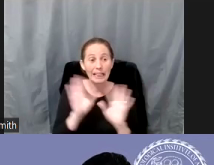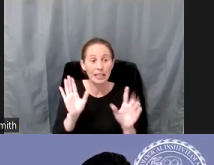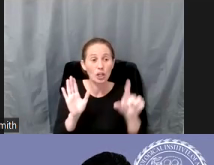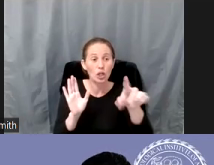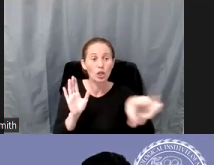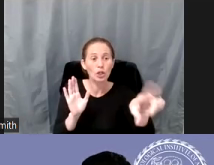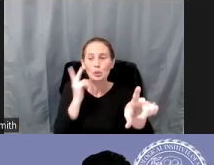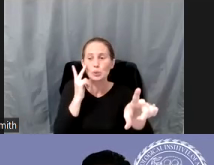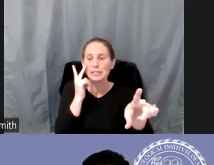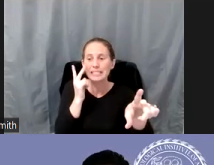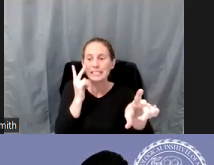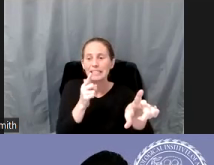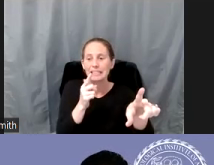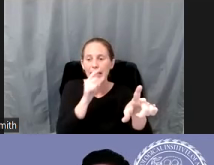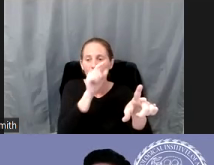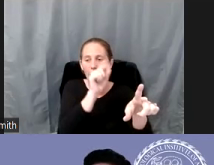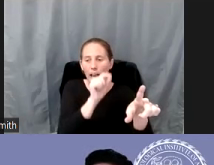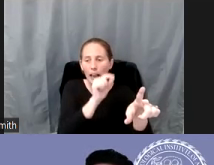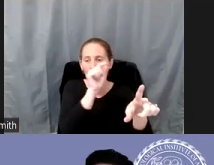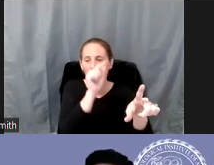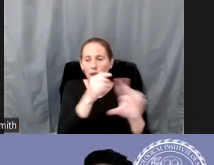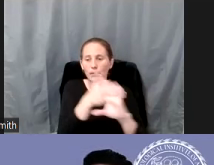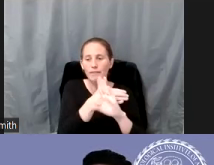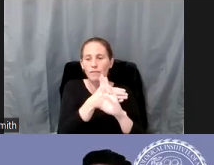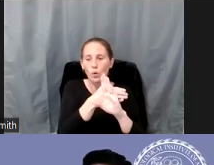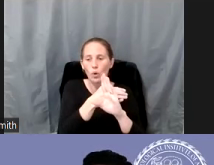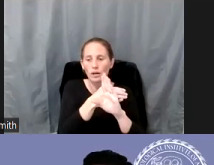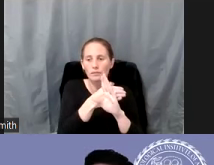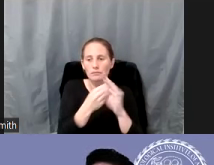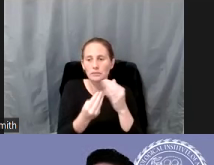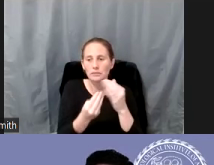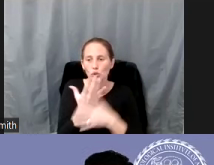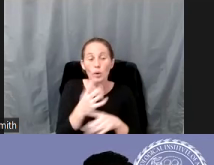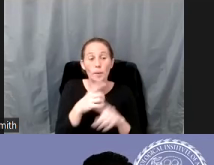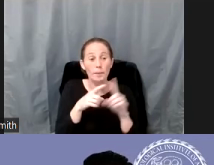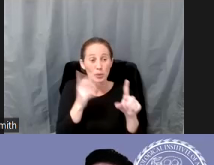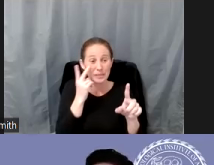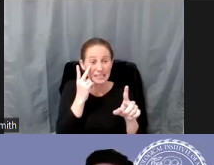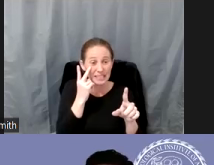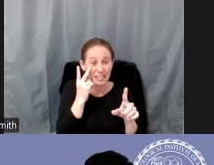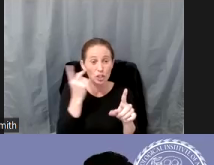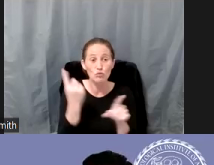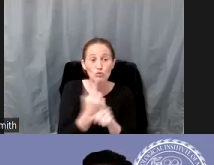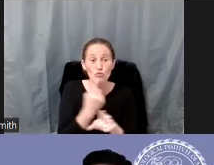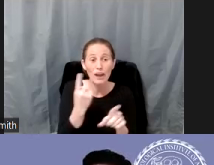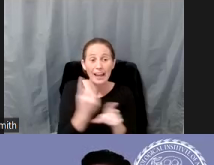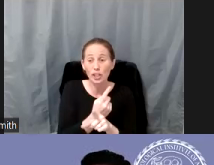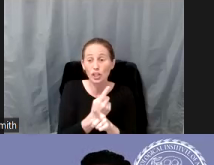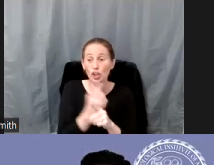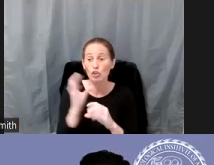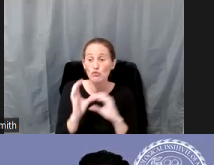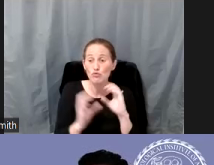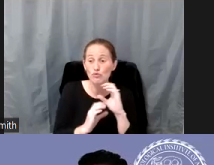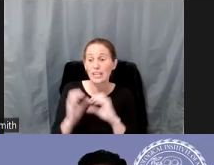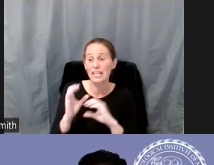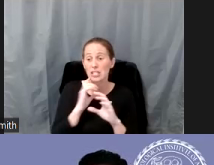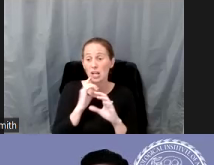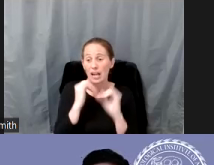is an inhumation at the bottom before it's been completely exposed. But there were regular reconstructions and re